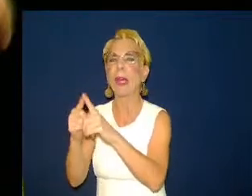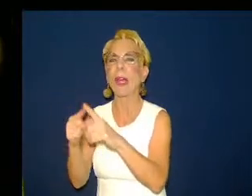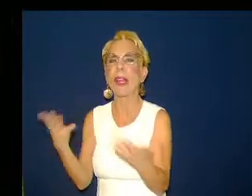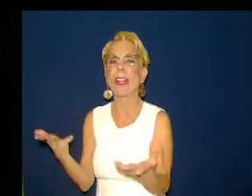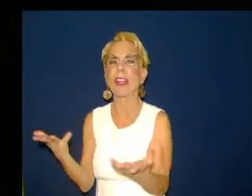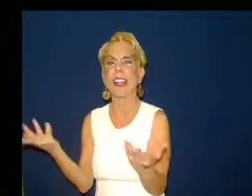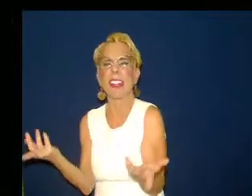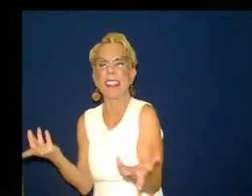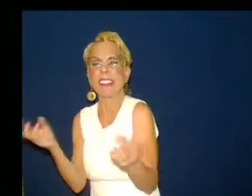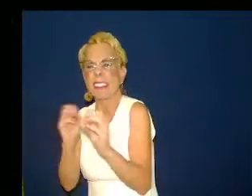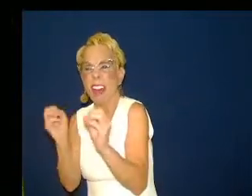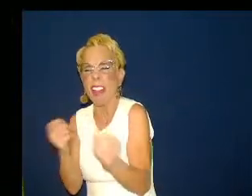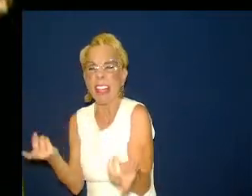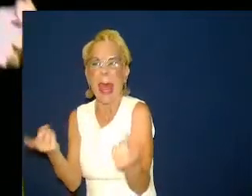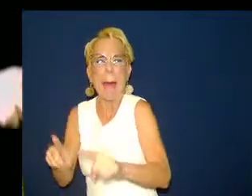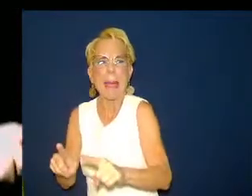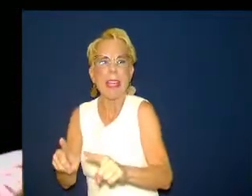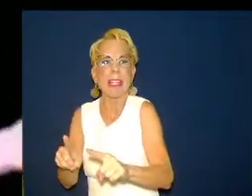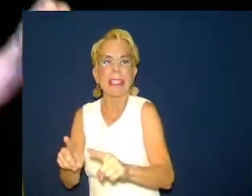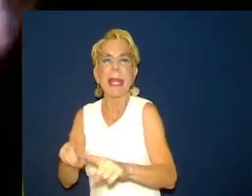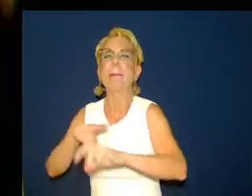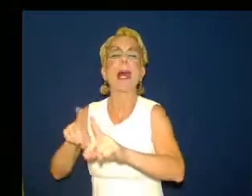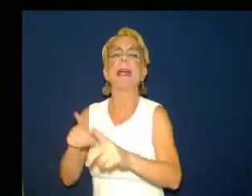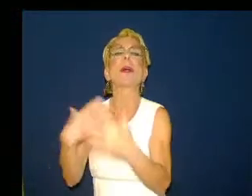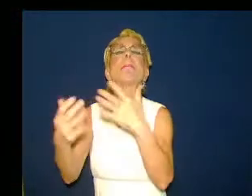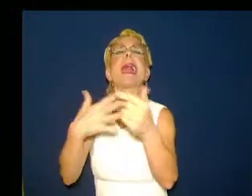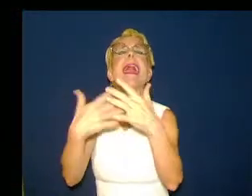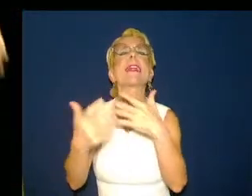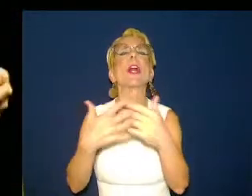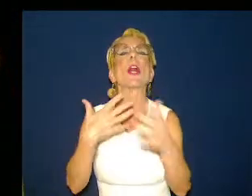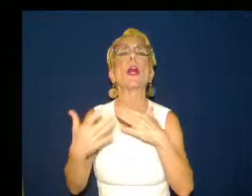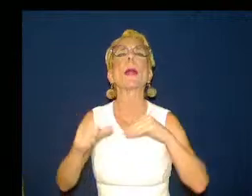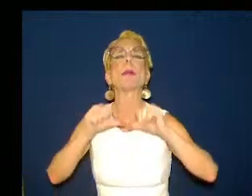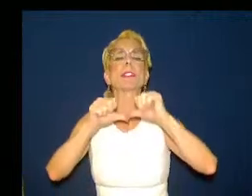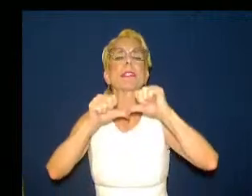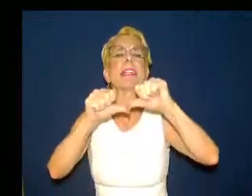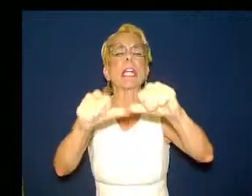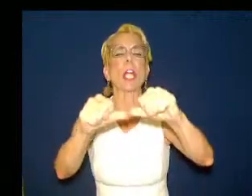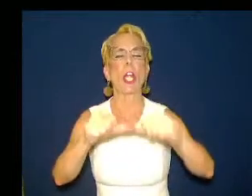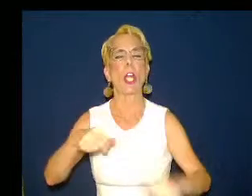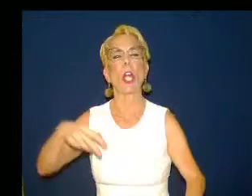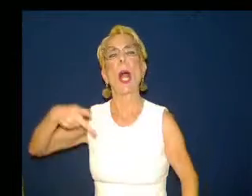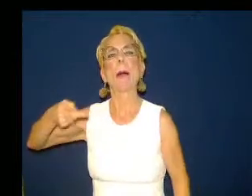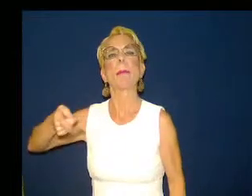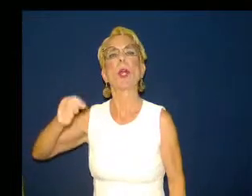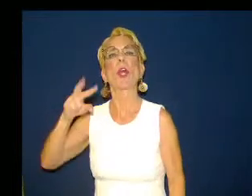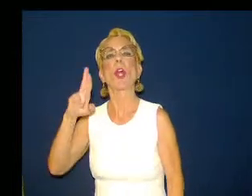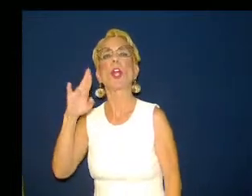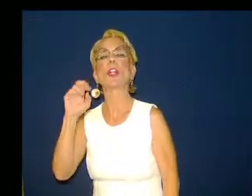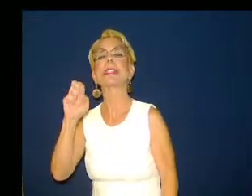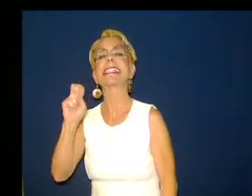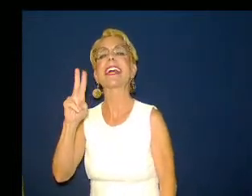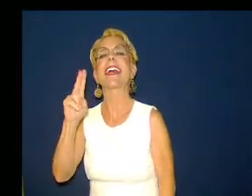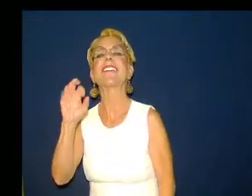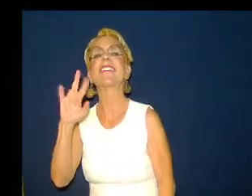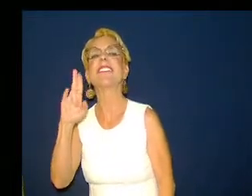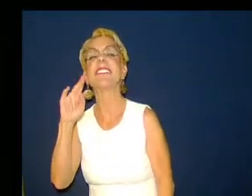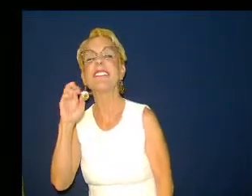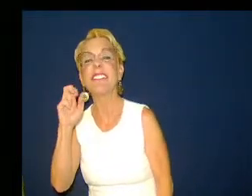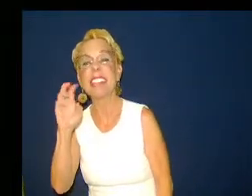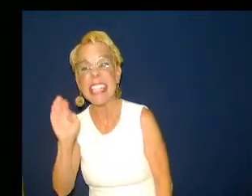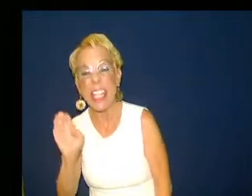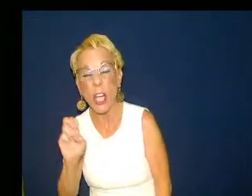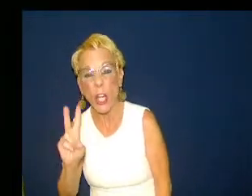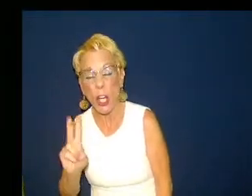on doing something regardless of whether you've achieved success yet or not. That's